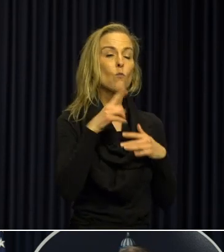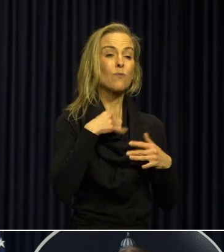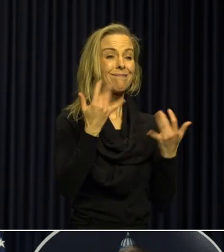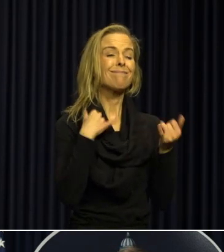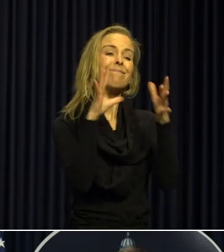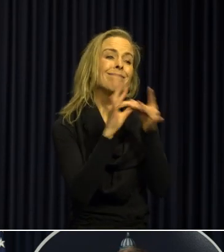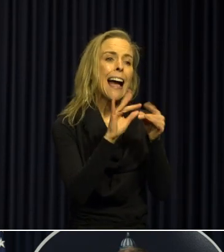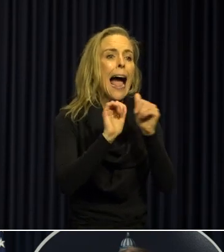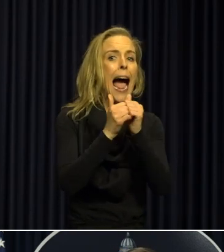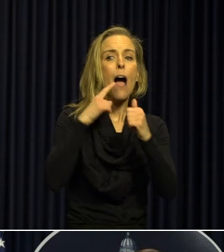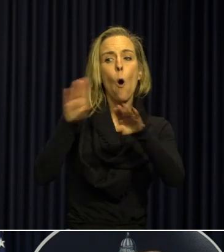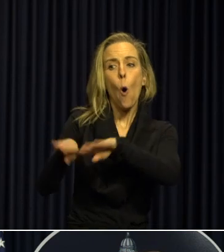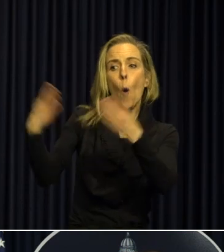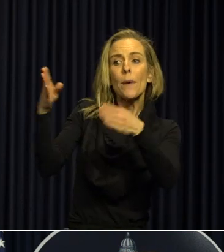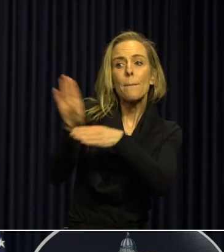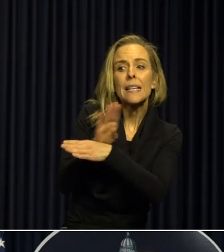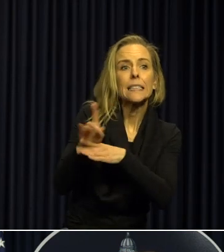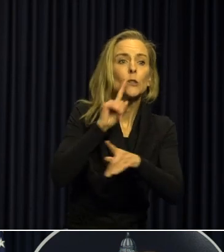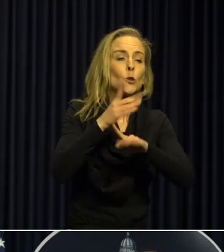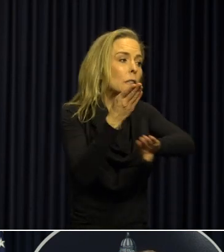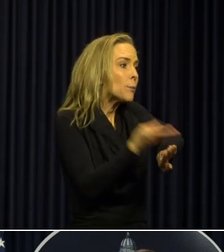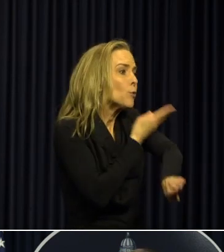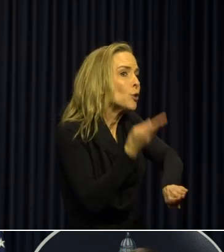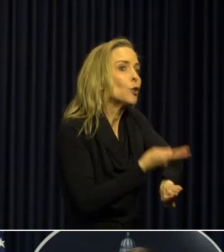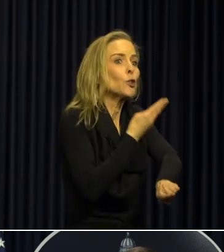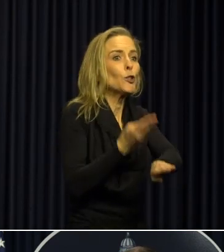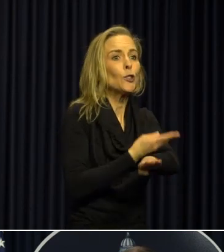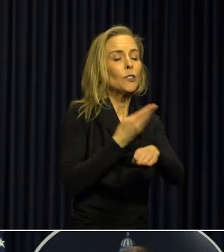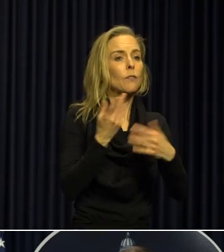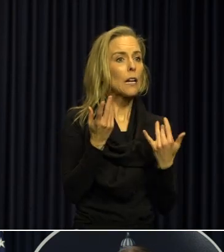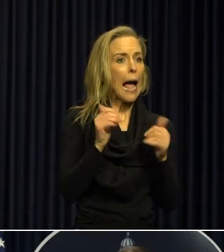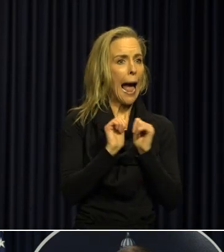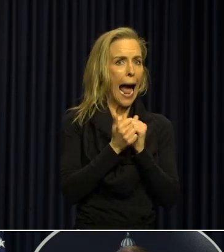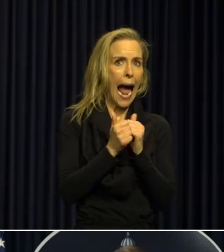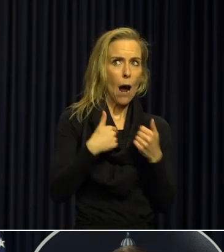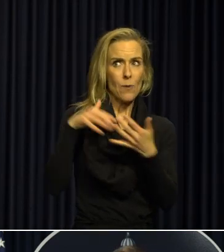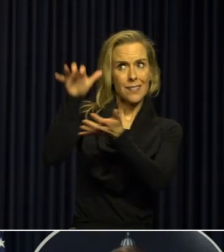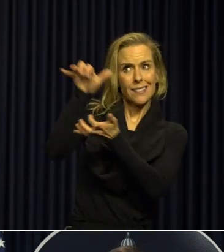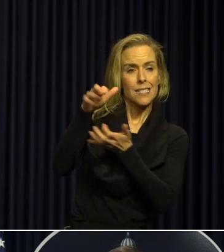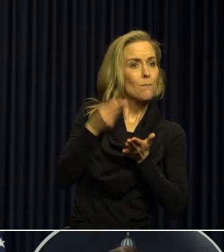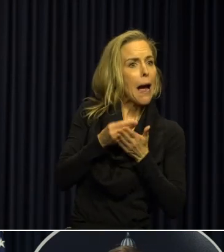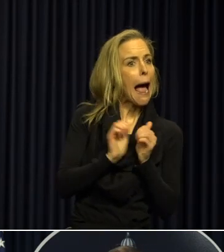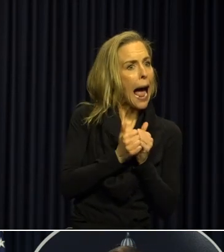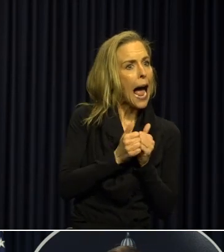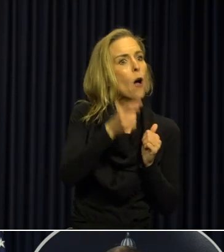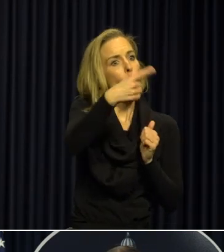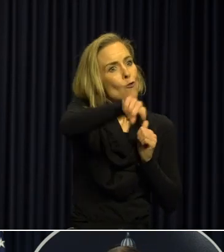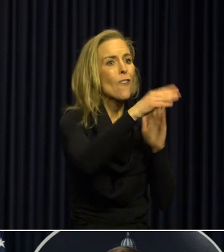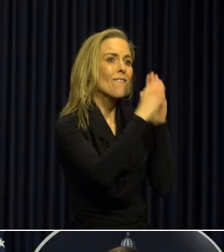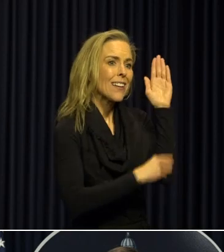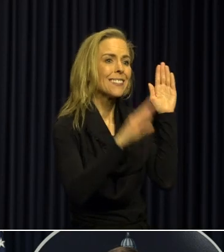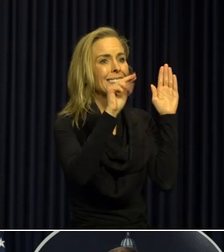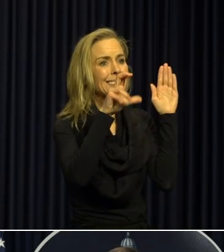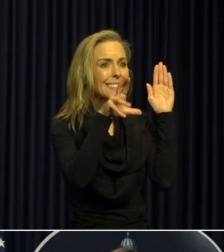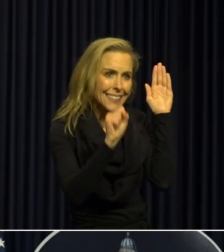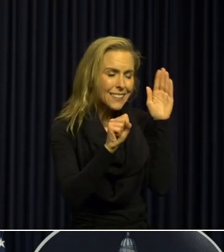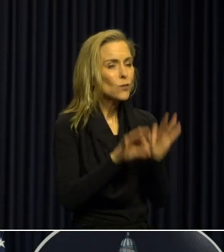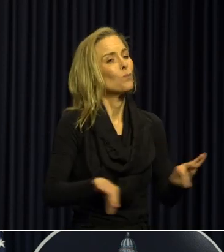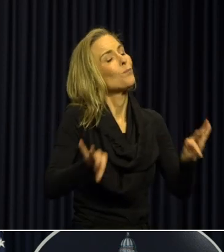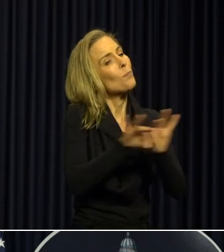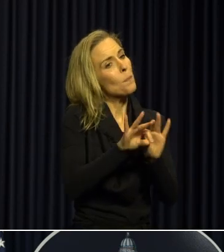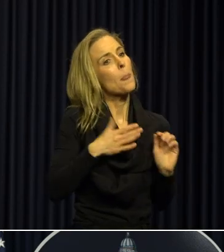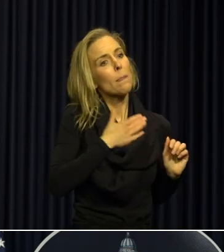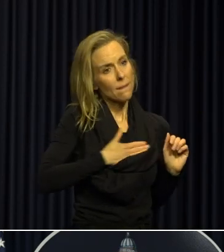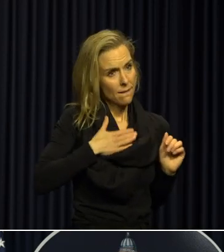rebuilding, a lot of how we're going to do that is based on how many people fill out this census. So please do it. It's going to